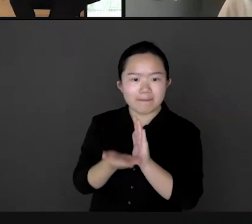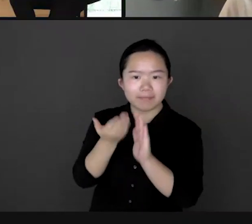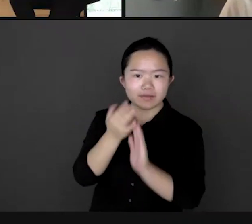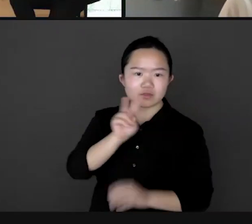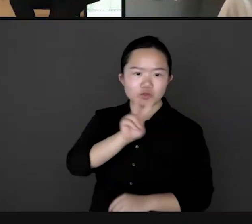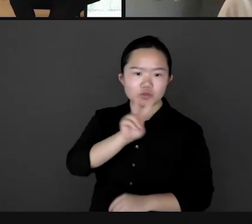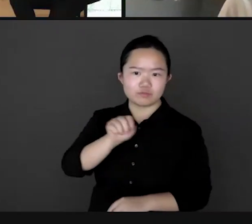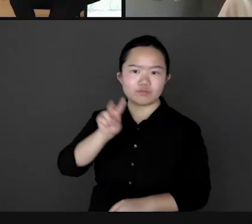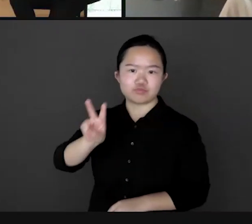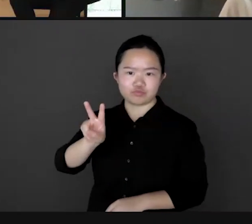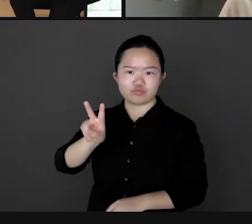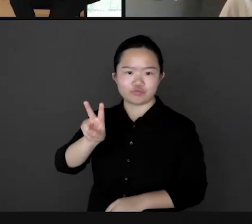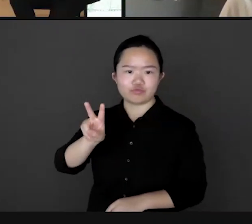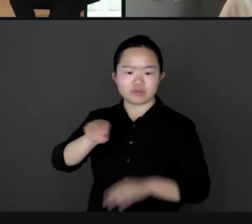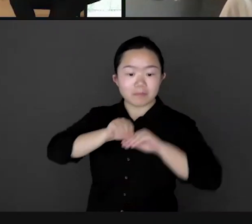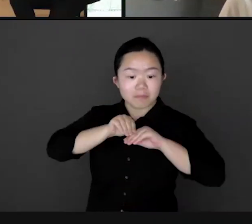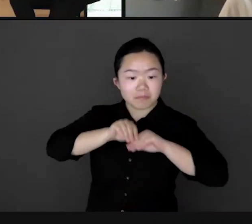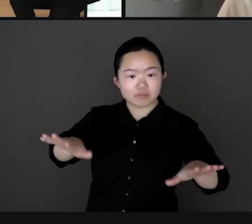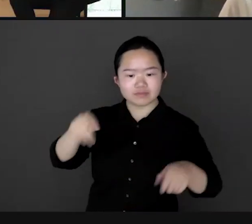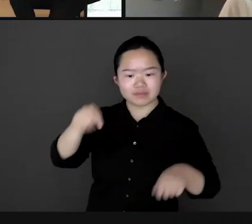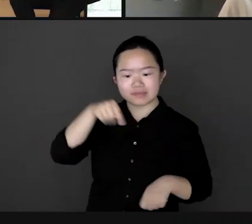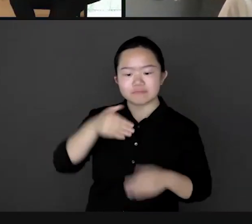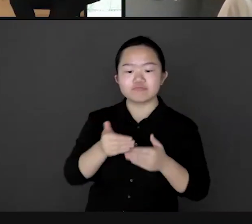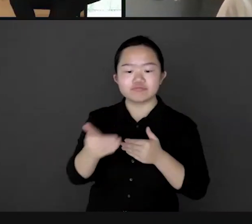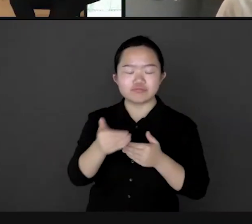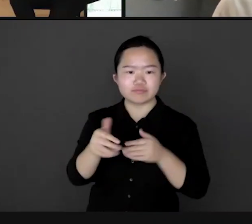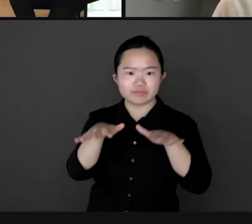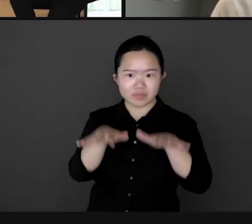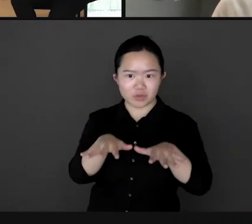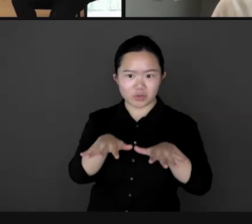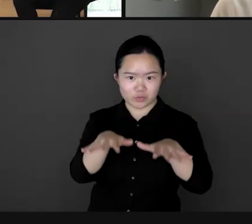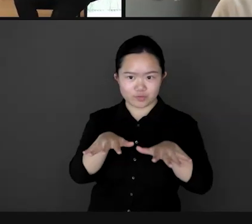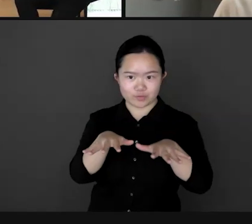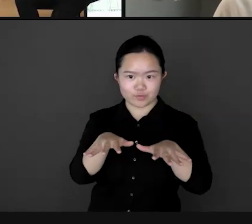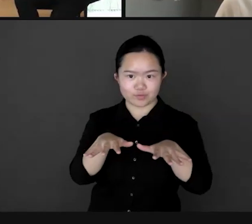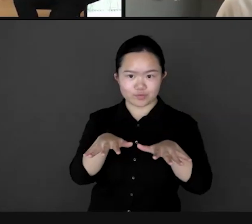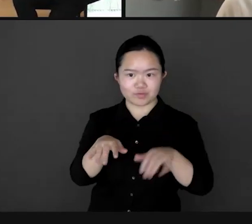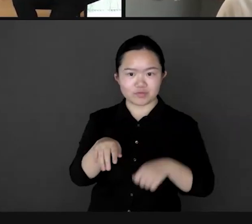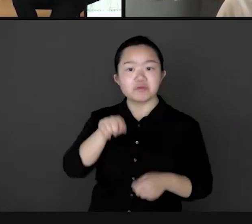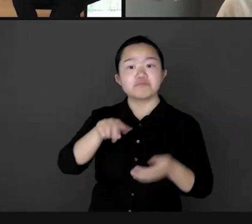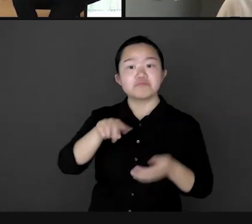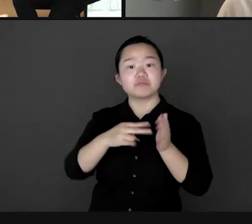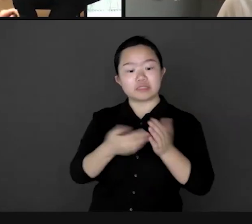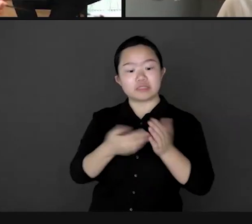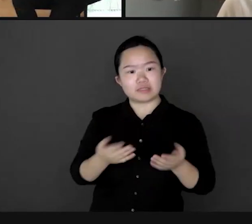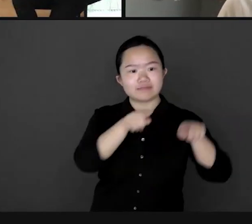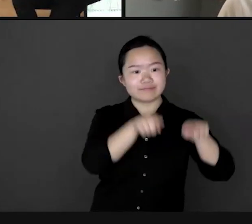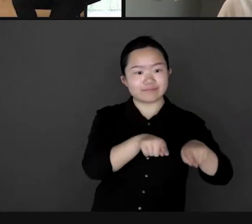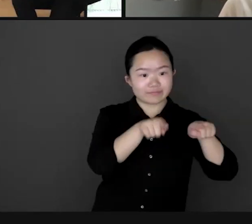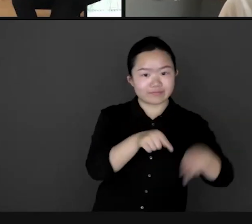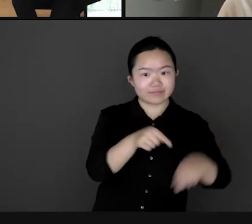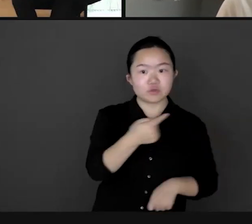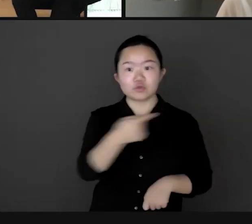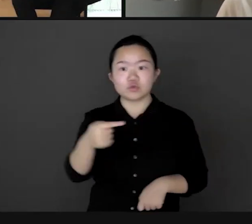be including WCAG 2.2, which is this new renewed Book of Knowledge. I think this is very